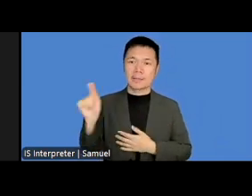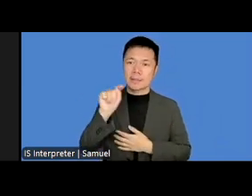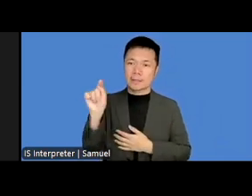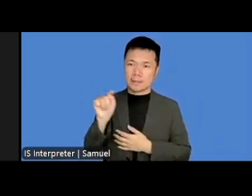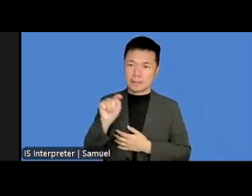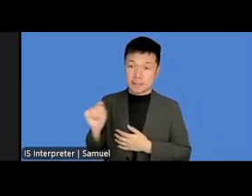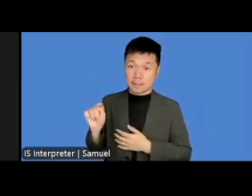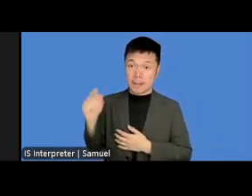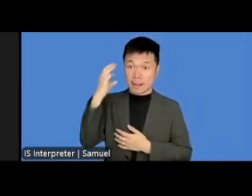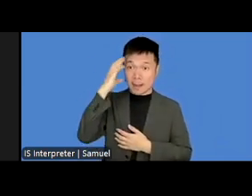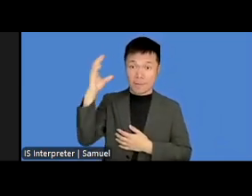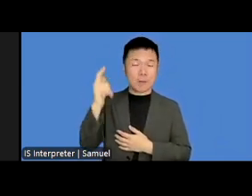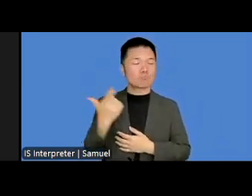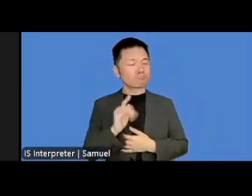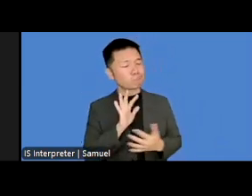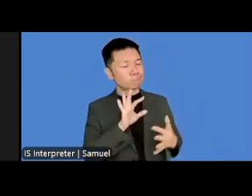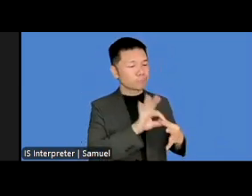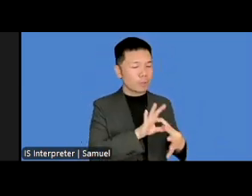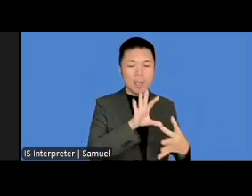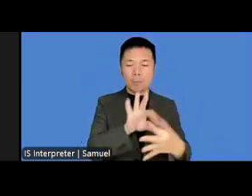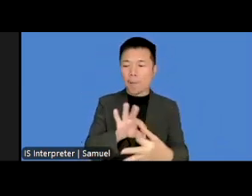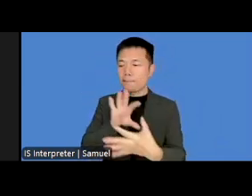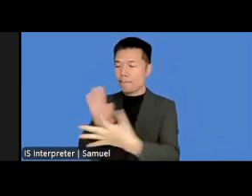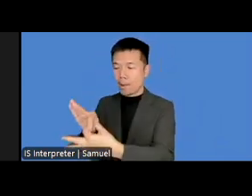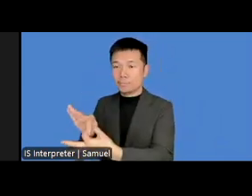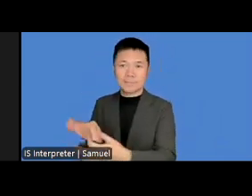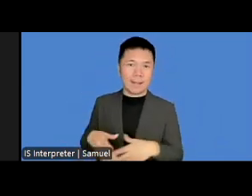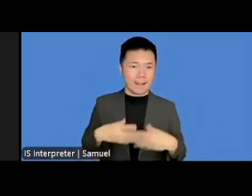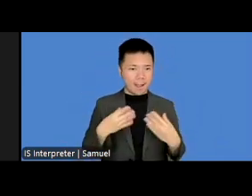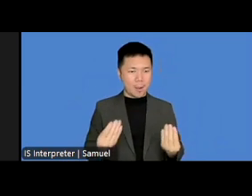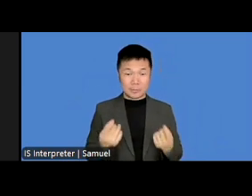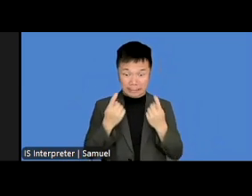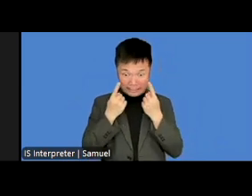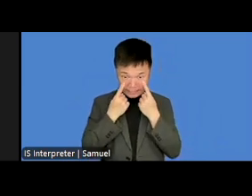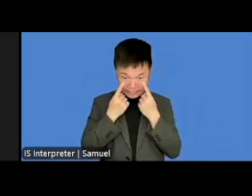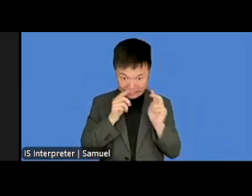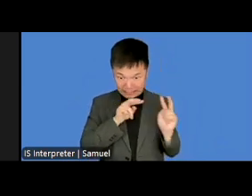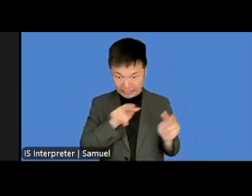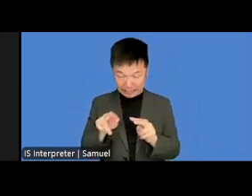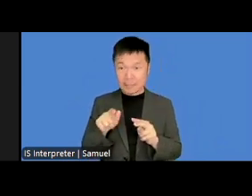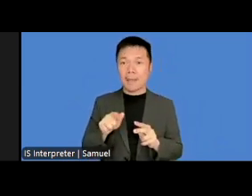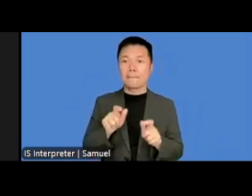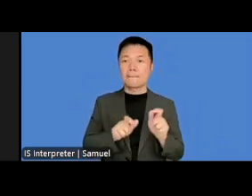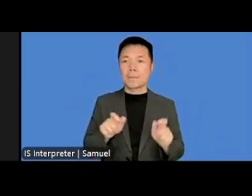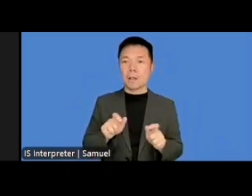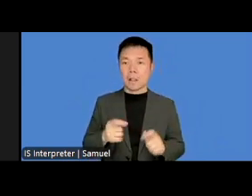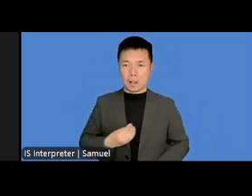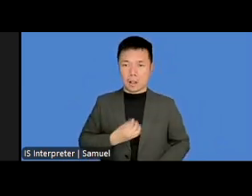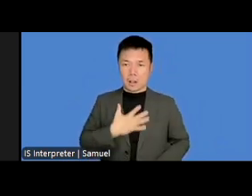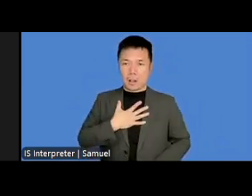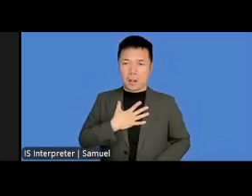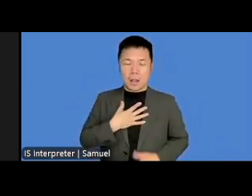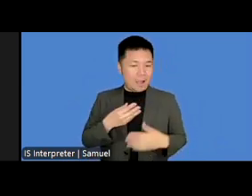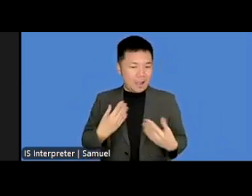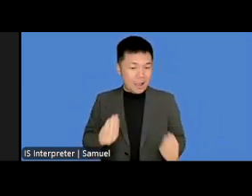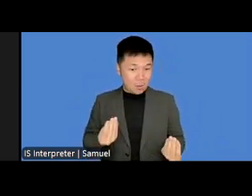with stakeholders with regards to the situation and needs of people with albinism recently integrated back into their